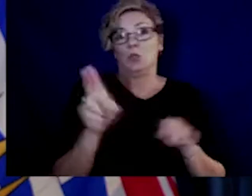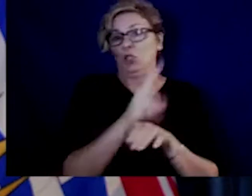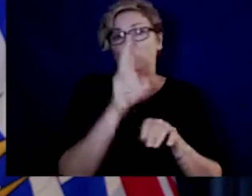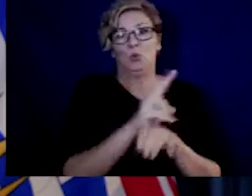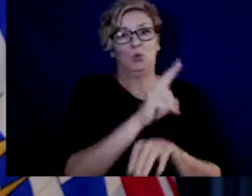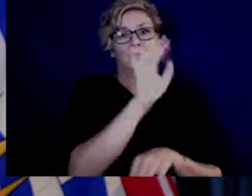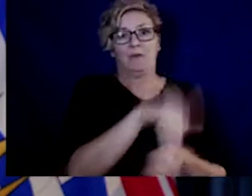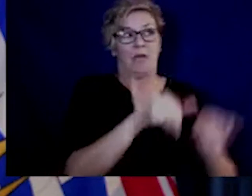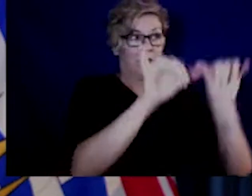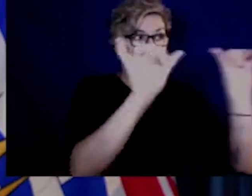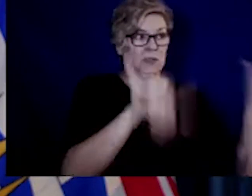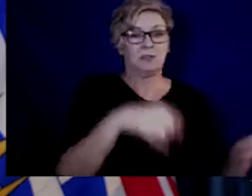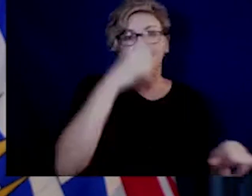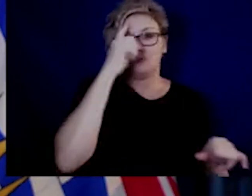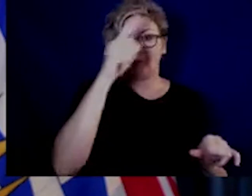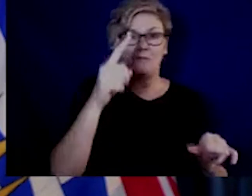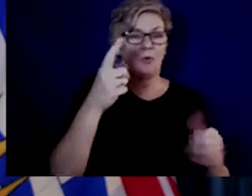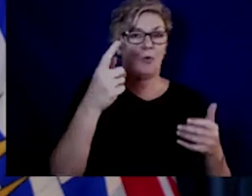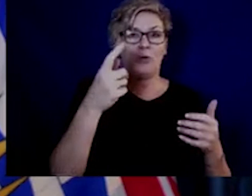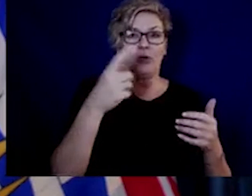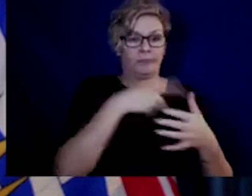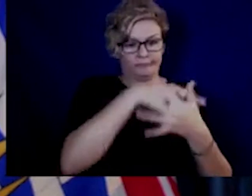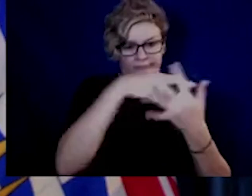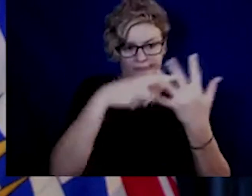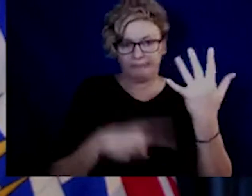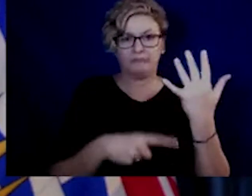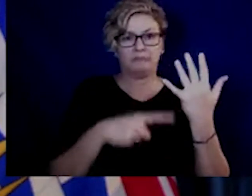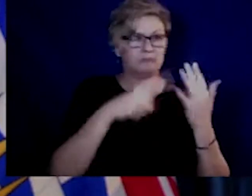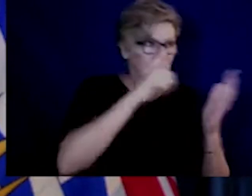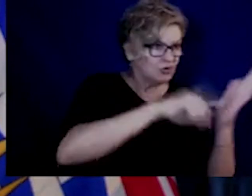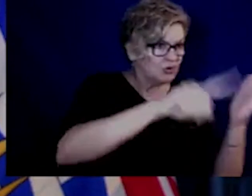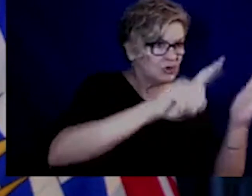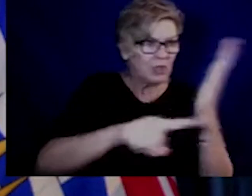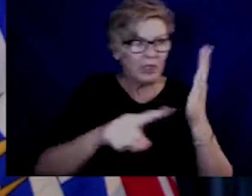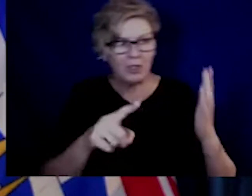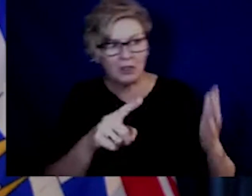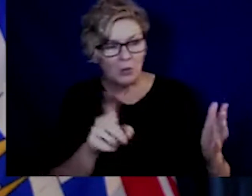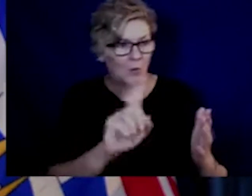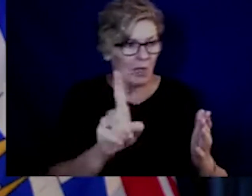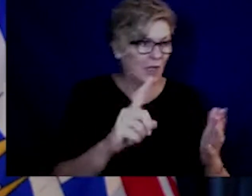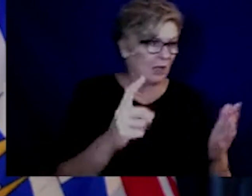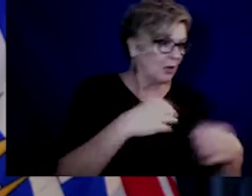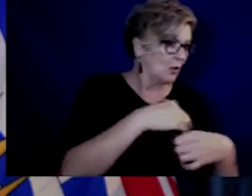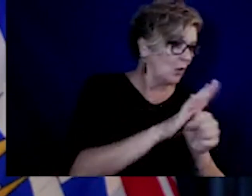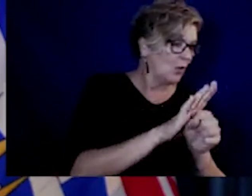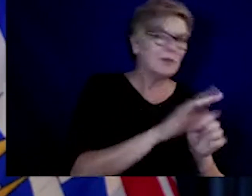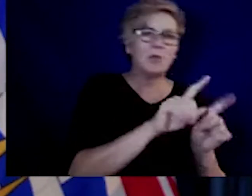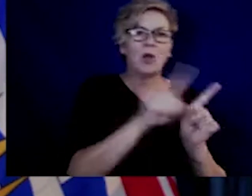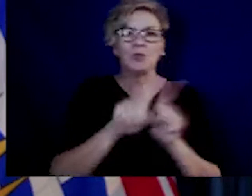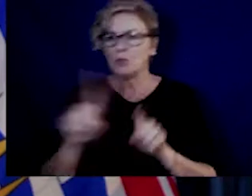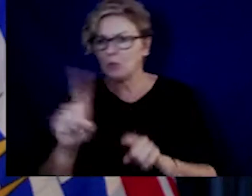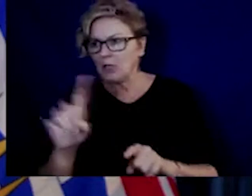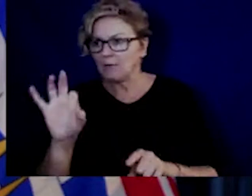There's no perfect time to get the influenza vaccine. And as our stores come in through the ordering that